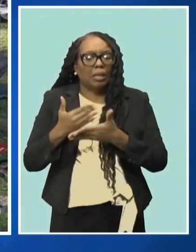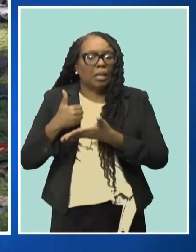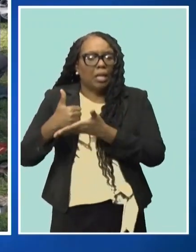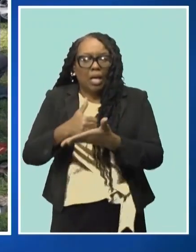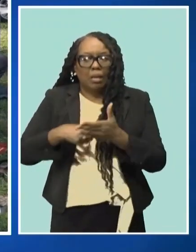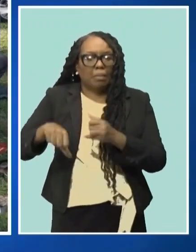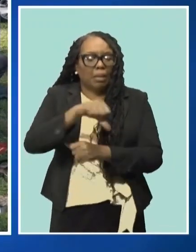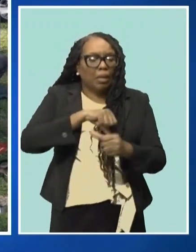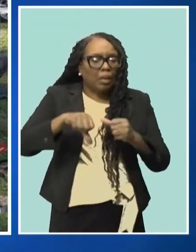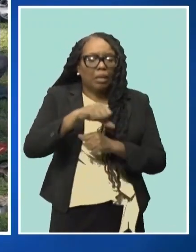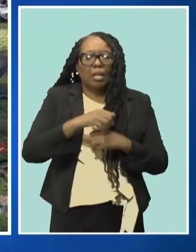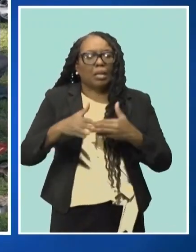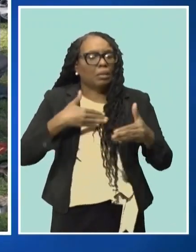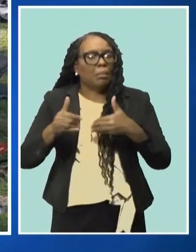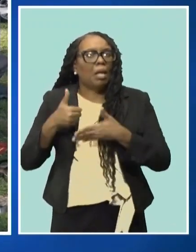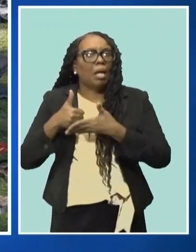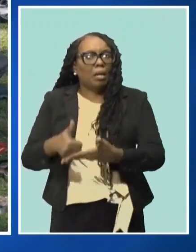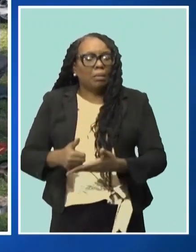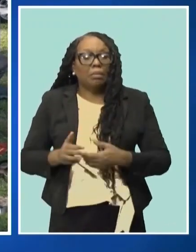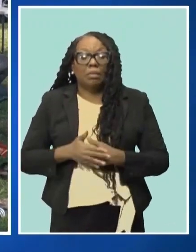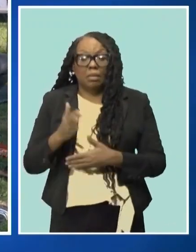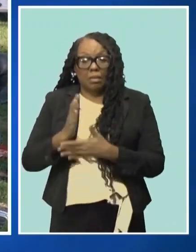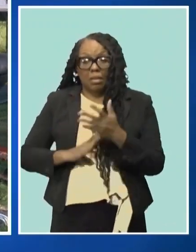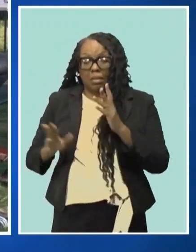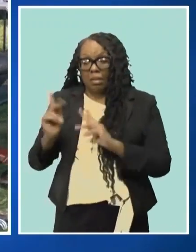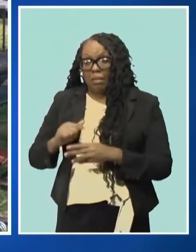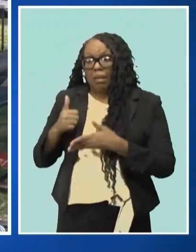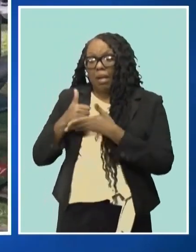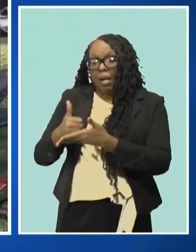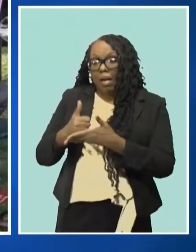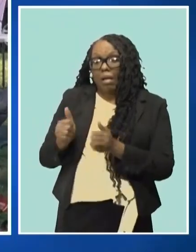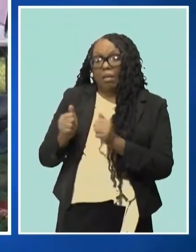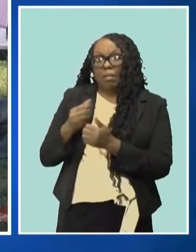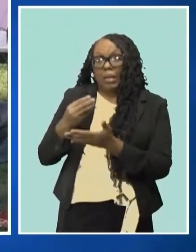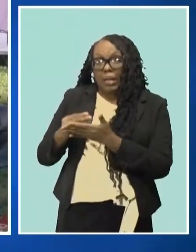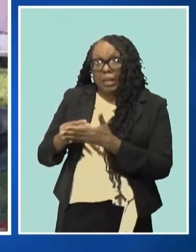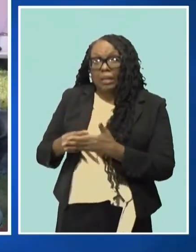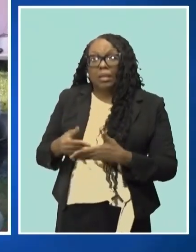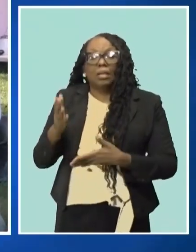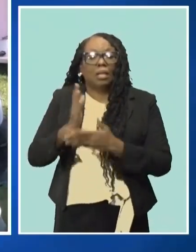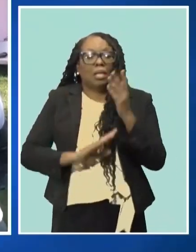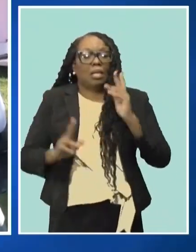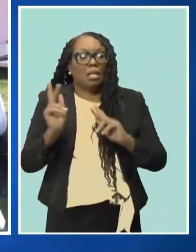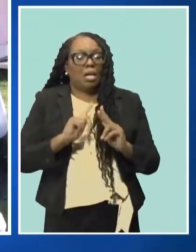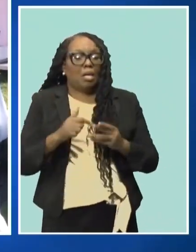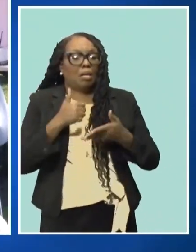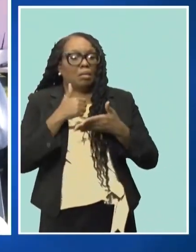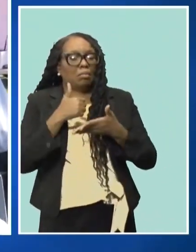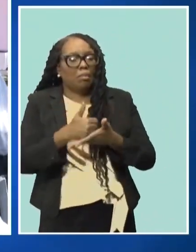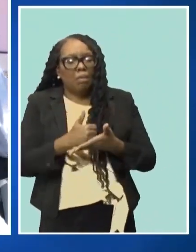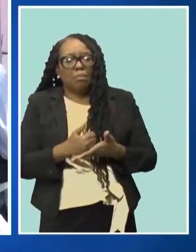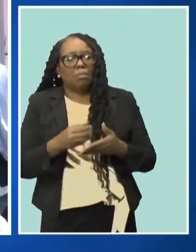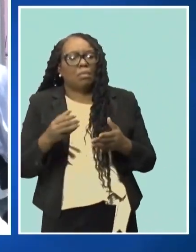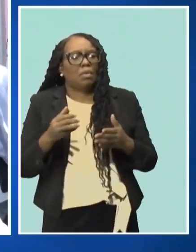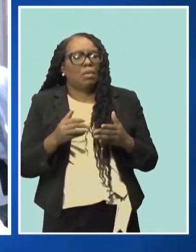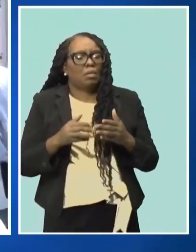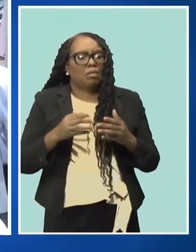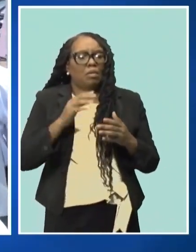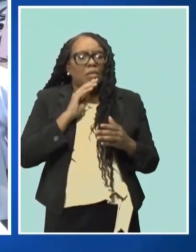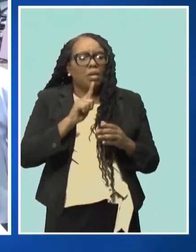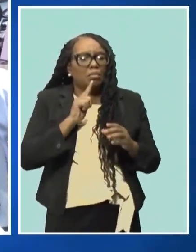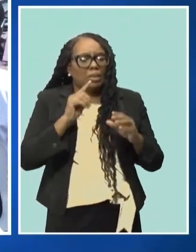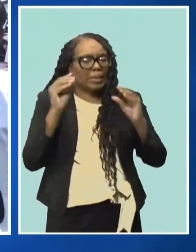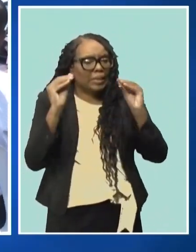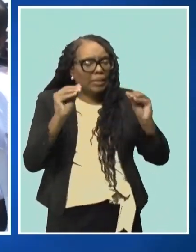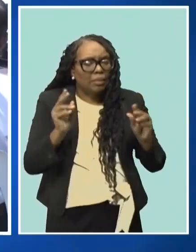any way, shape or form. Some may be able to help with their wealth. Some may be able to raise awareness, they may be able to raise their voice, they may